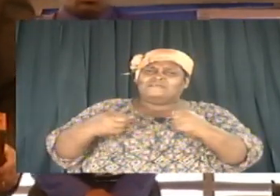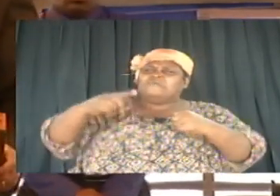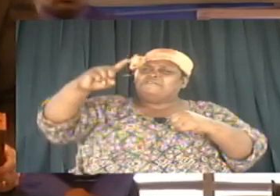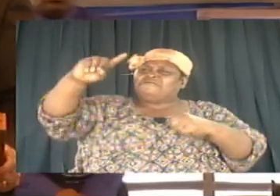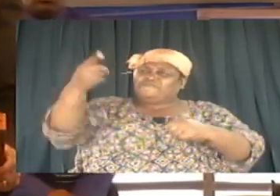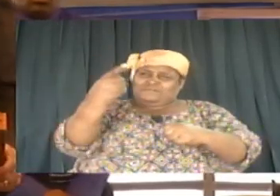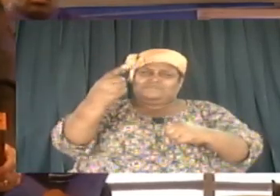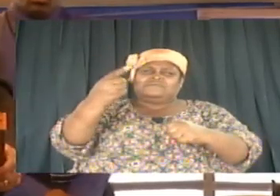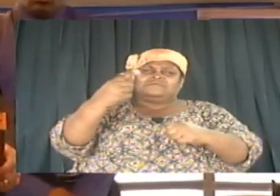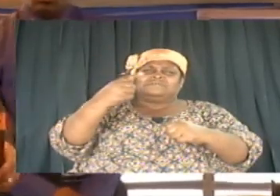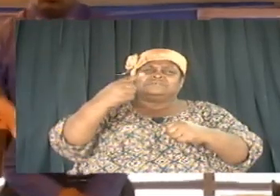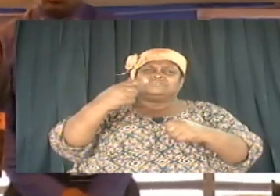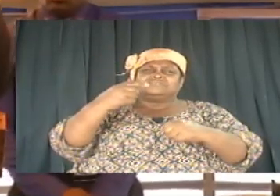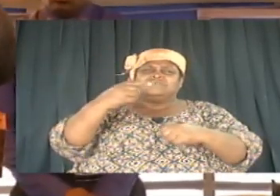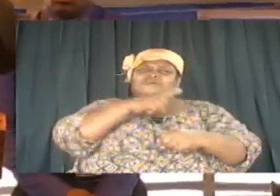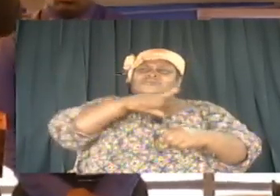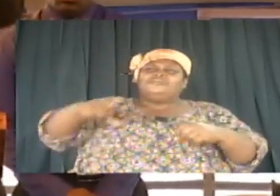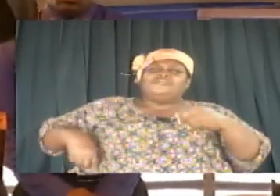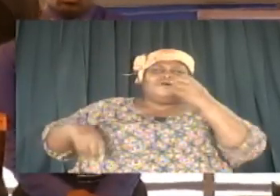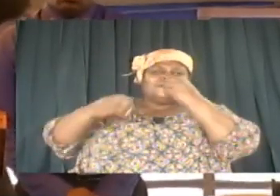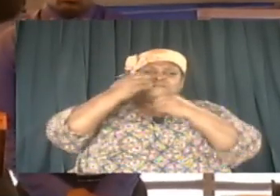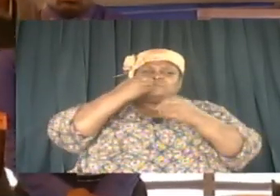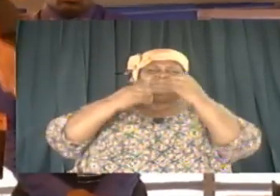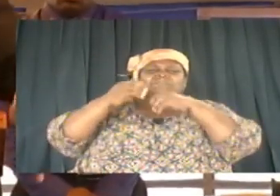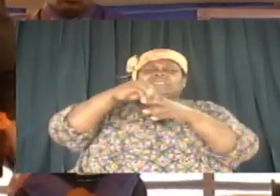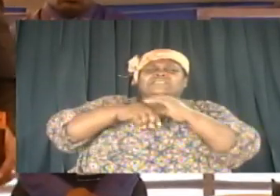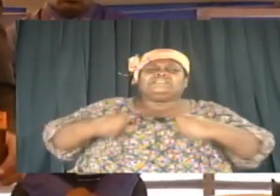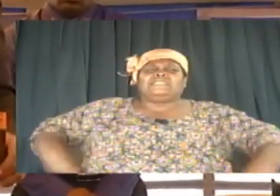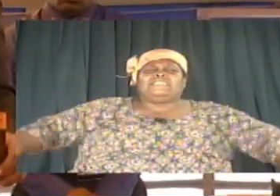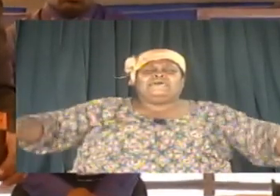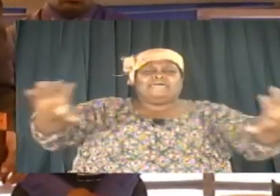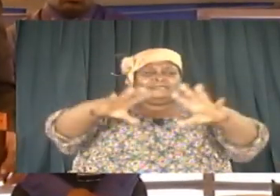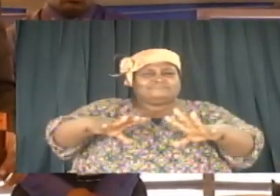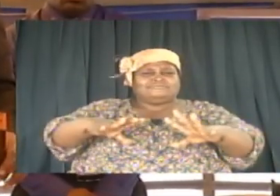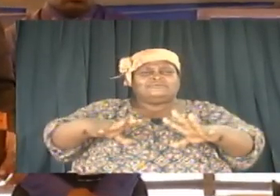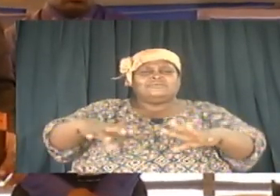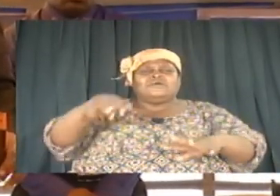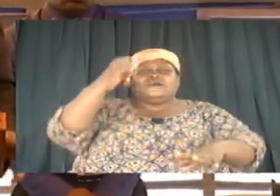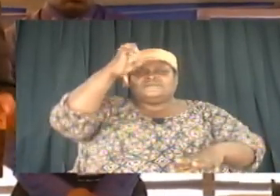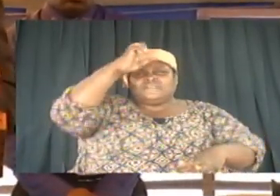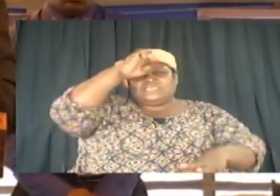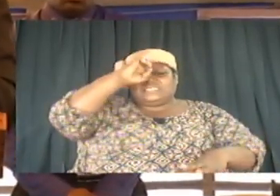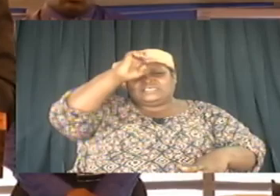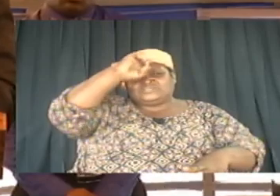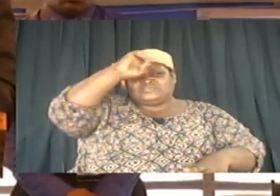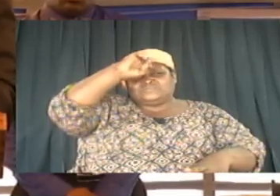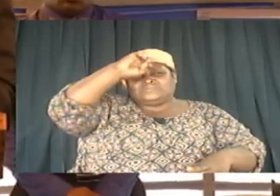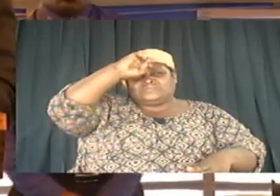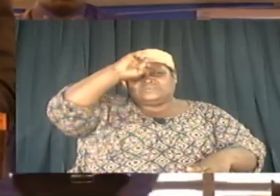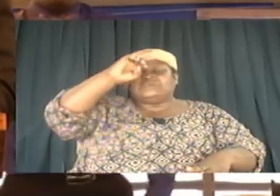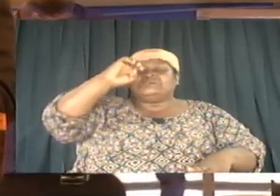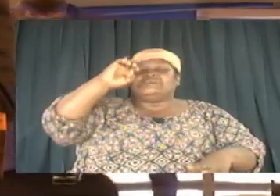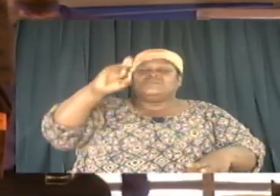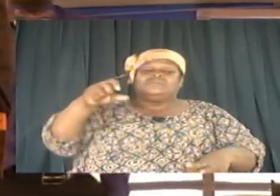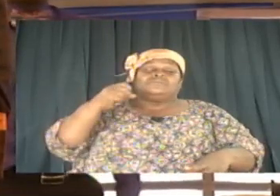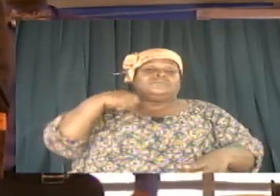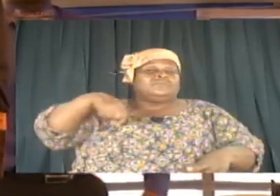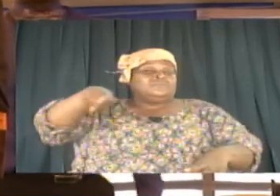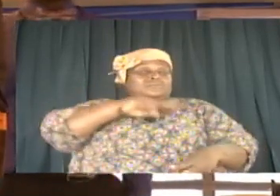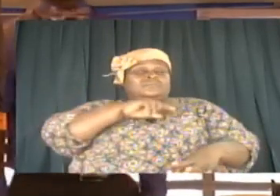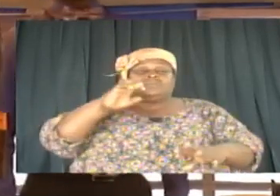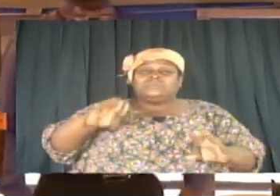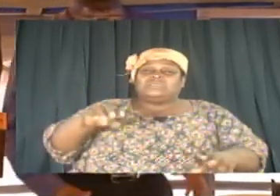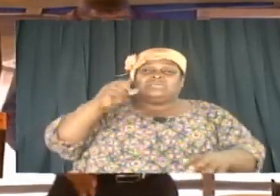of Egypt and was commemorated year after year, then we can understand that this is a